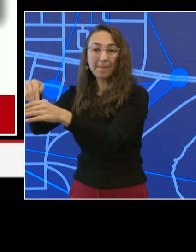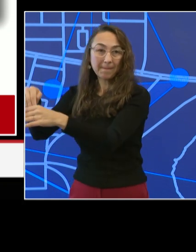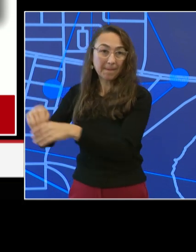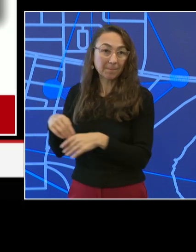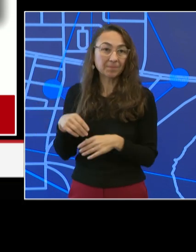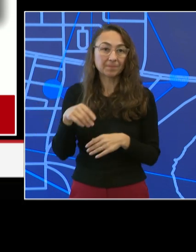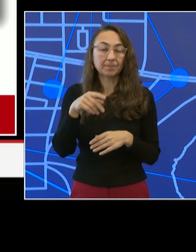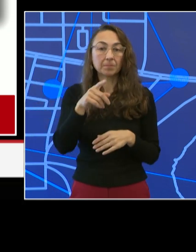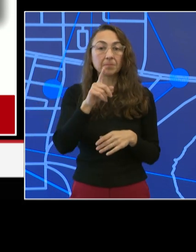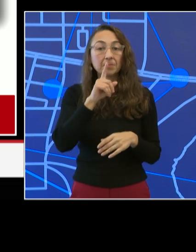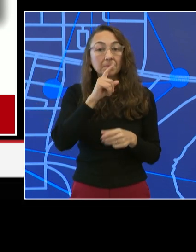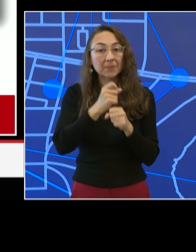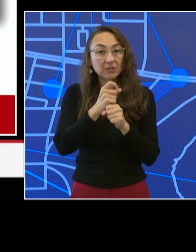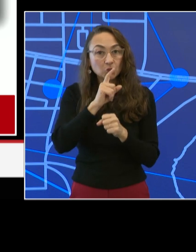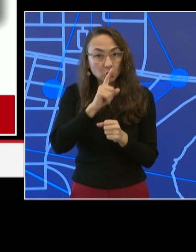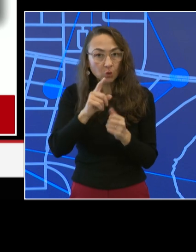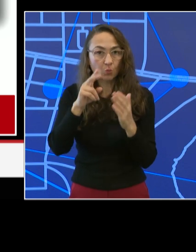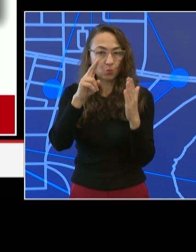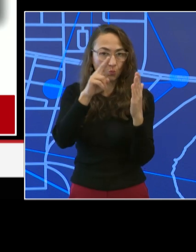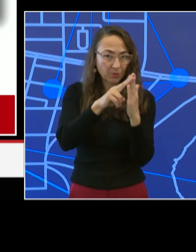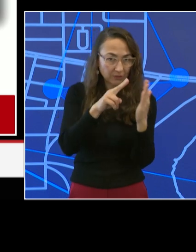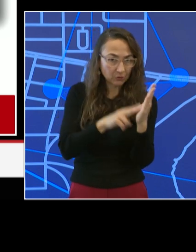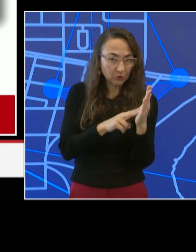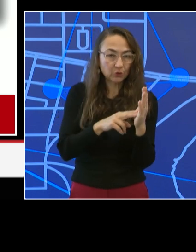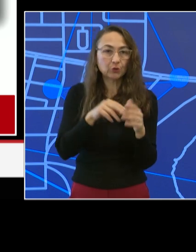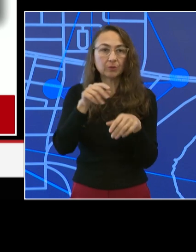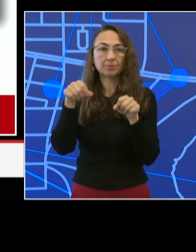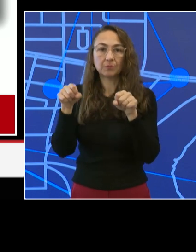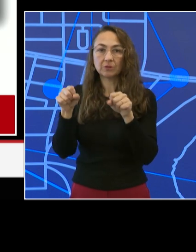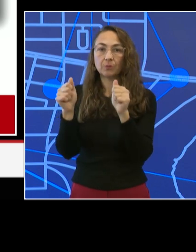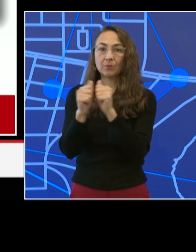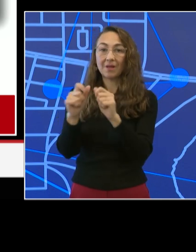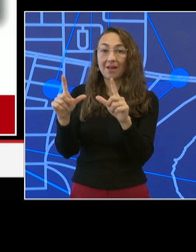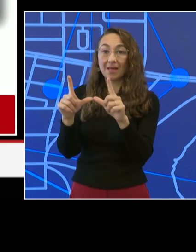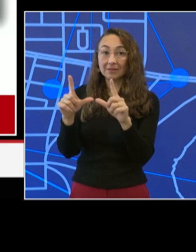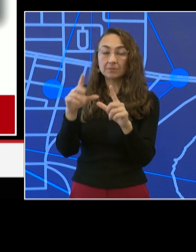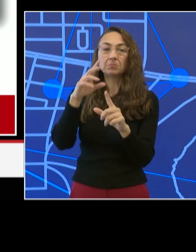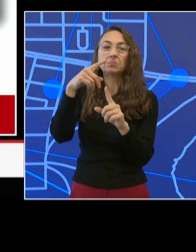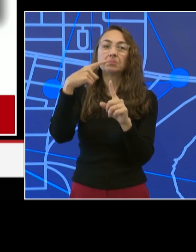by licensed drivers who have insurance and are wearing their helmets.